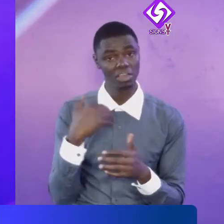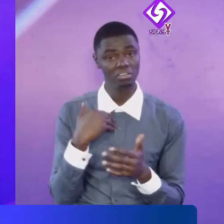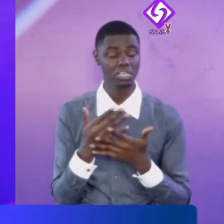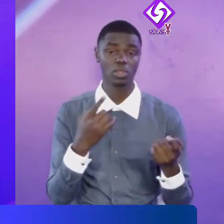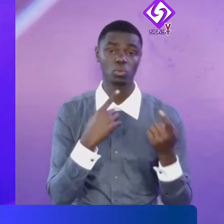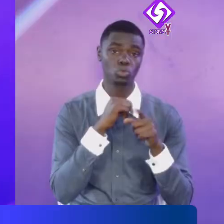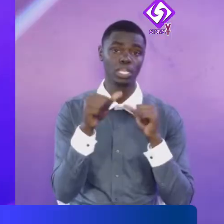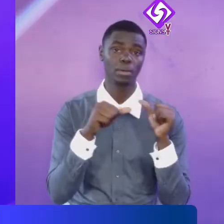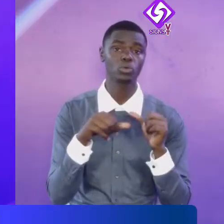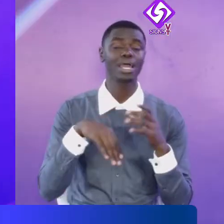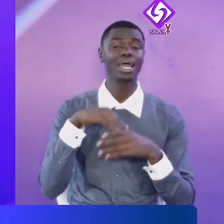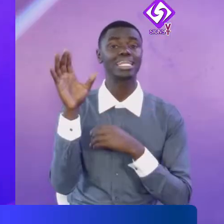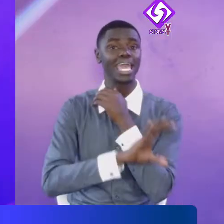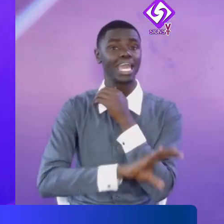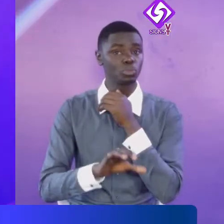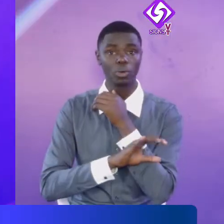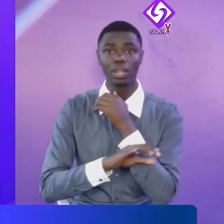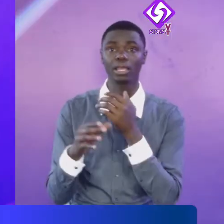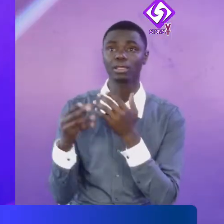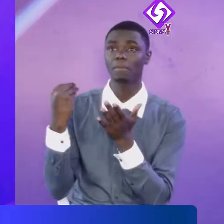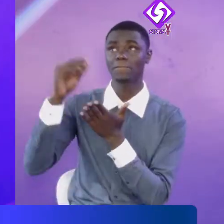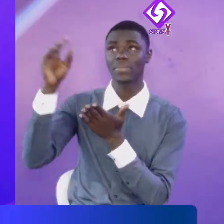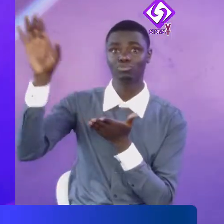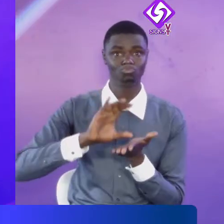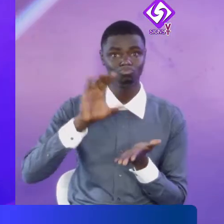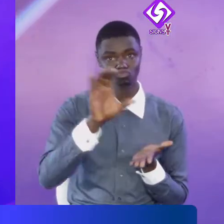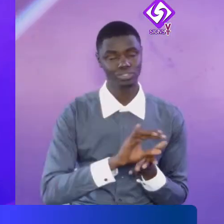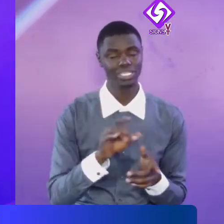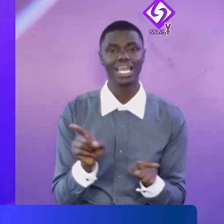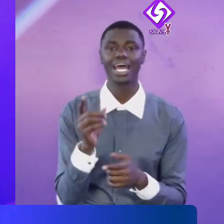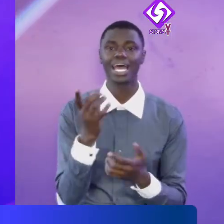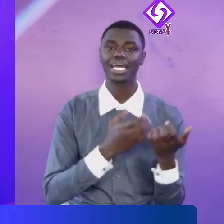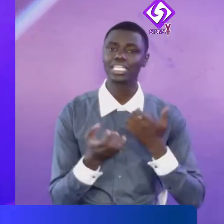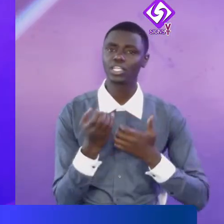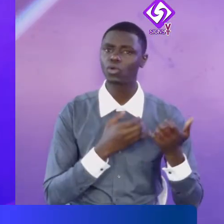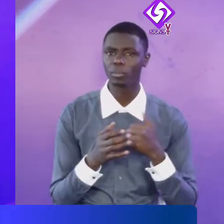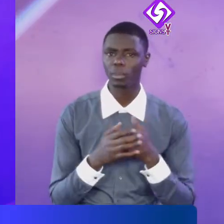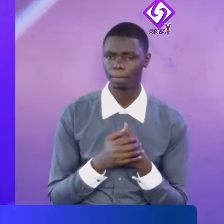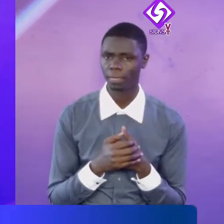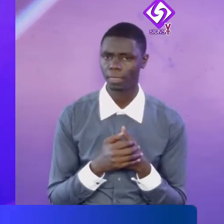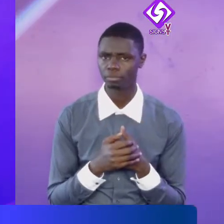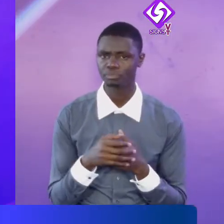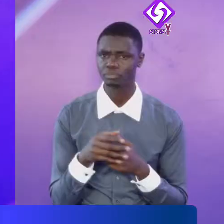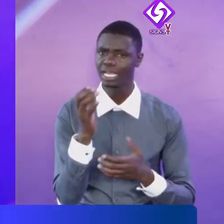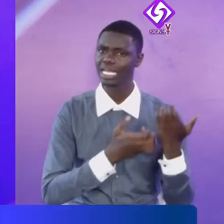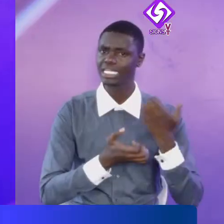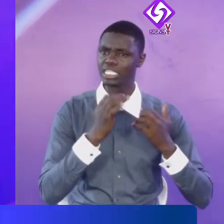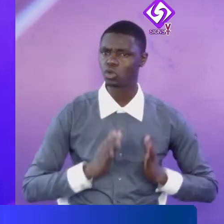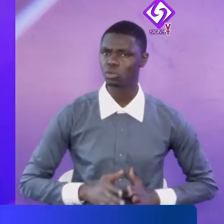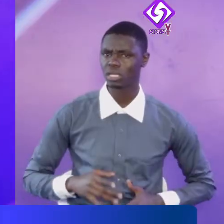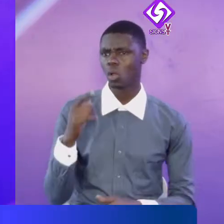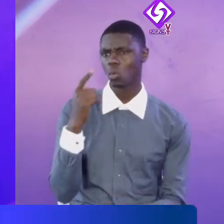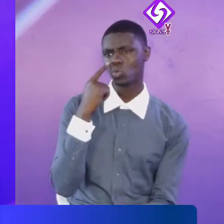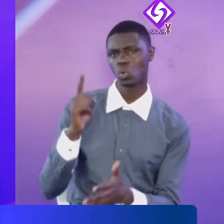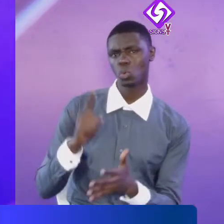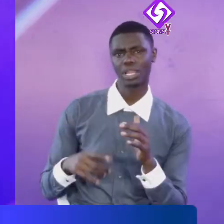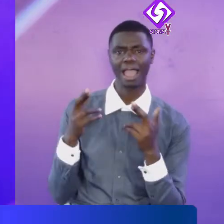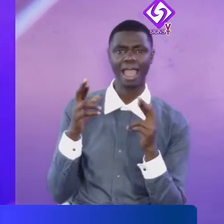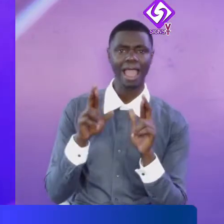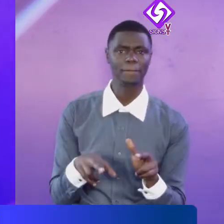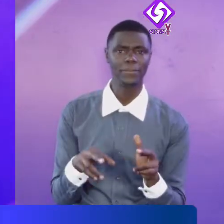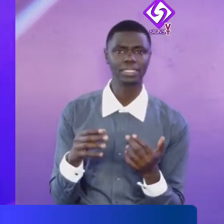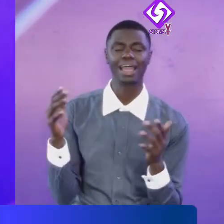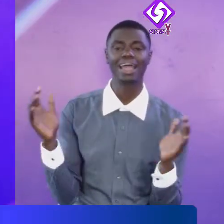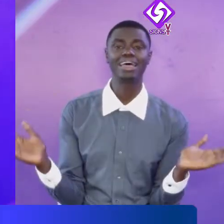about diaspora remittance. You know, as an economist for European Central Bank, we saw what happened in the